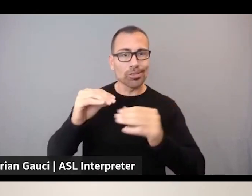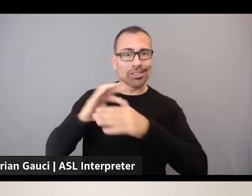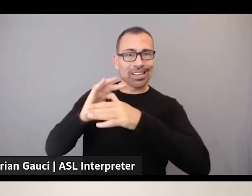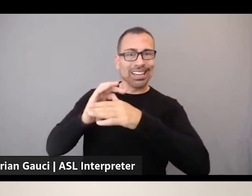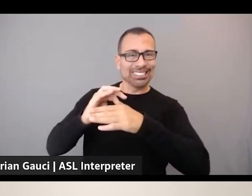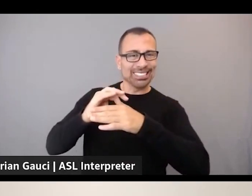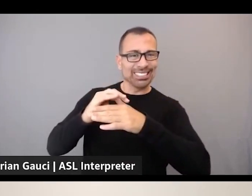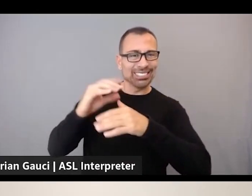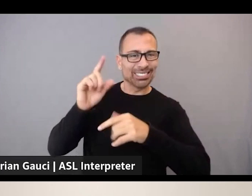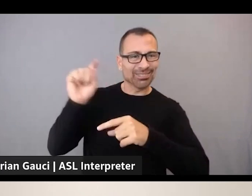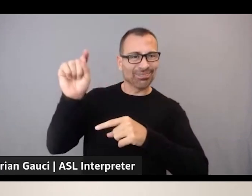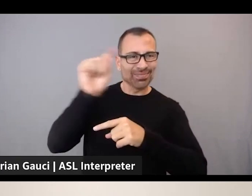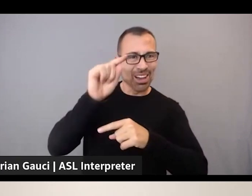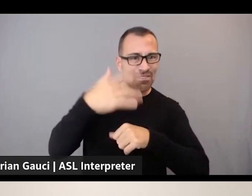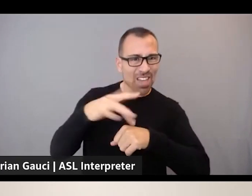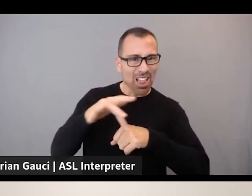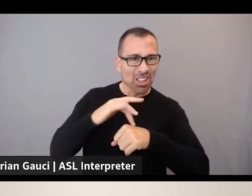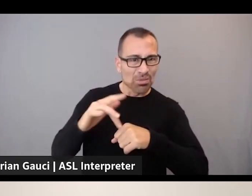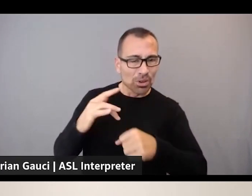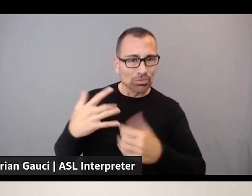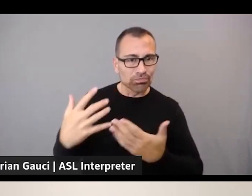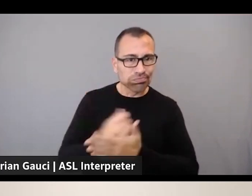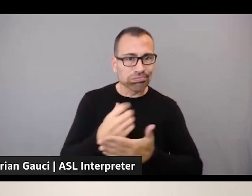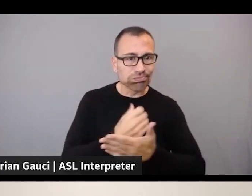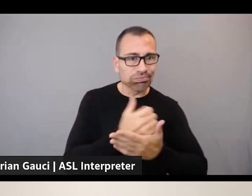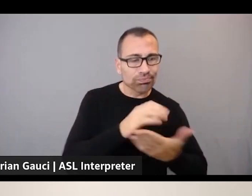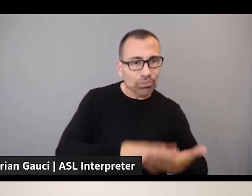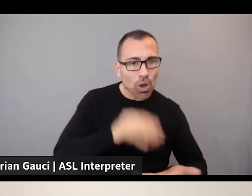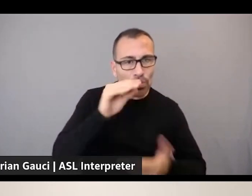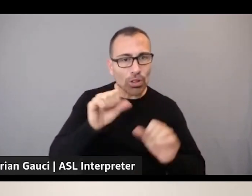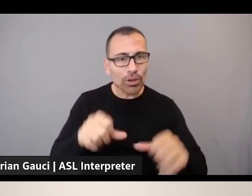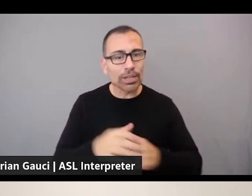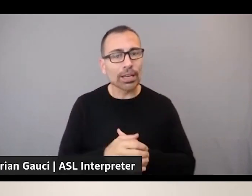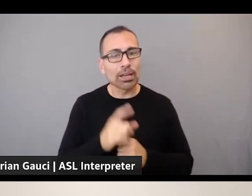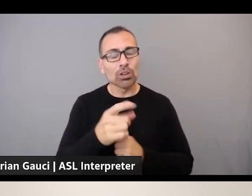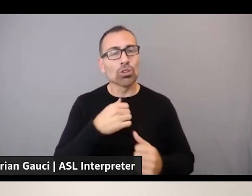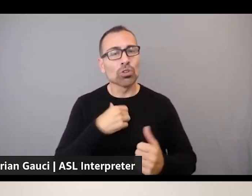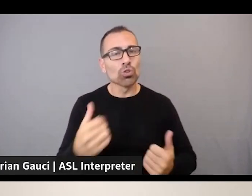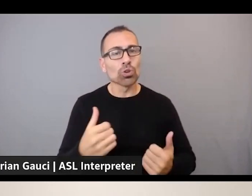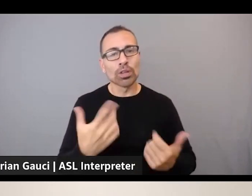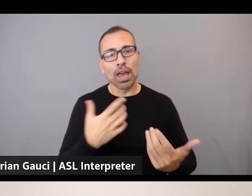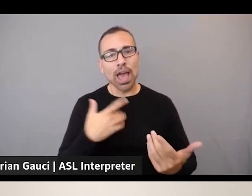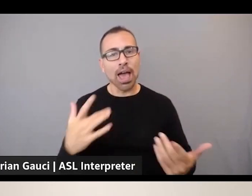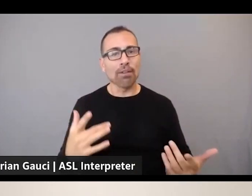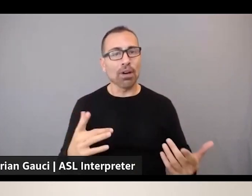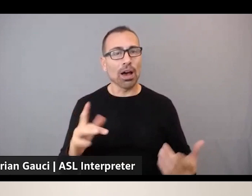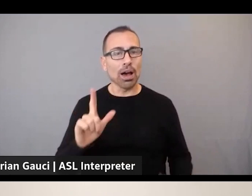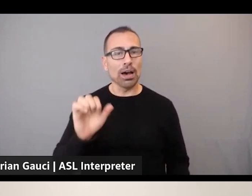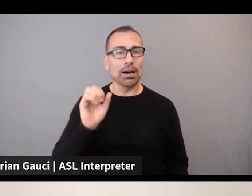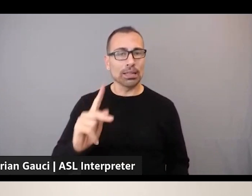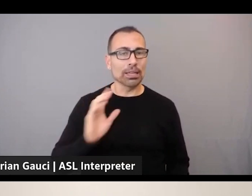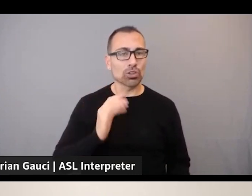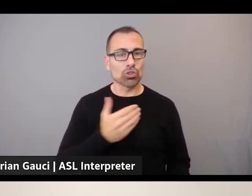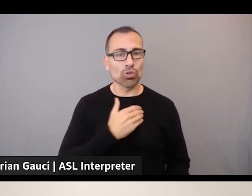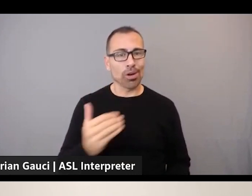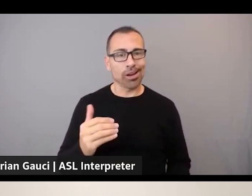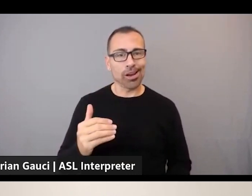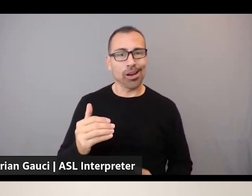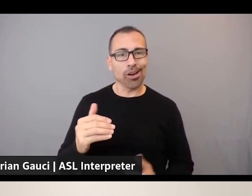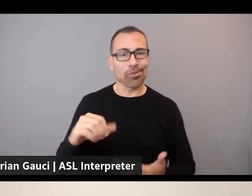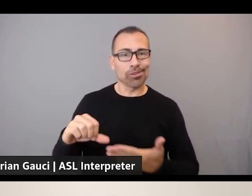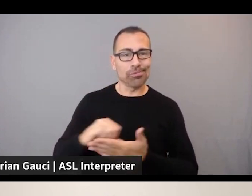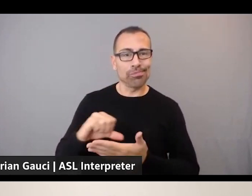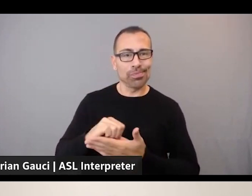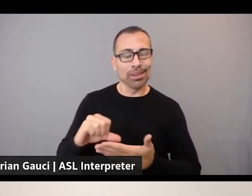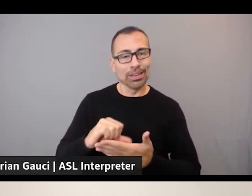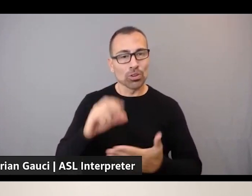drop a link for the people in here, say to our MOOC. looking at deep learning and ML and